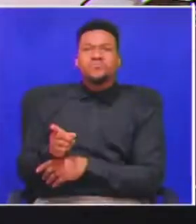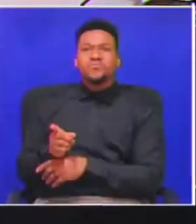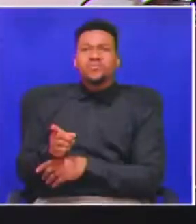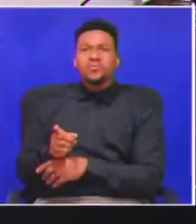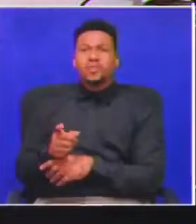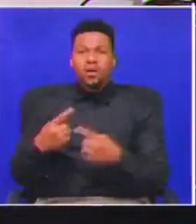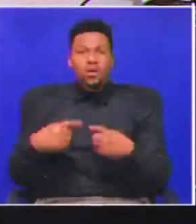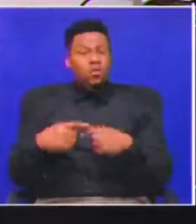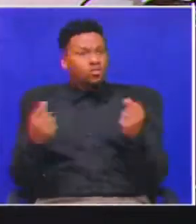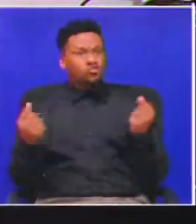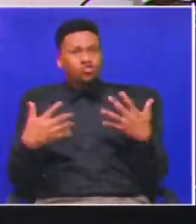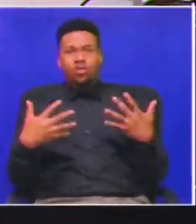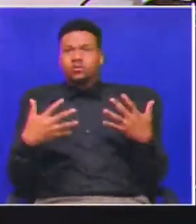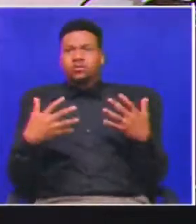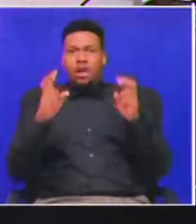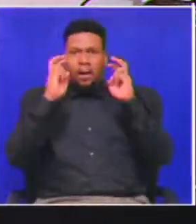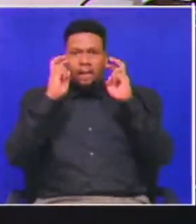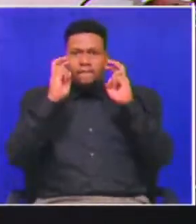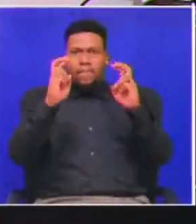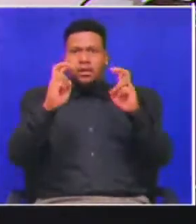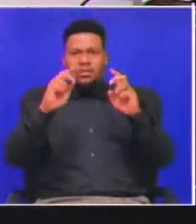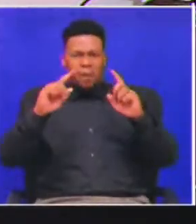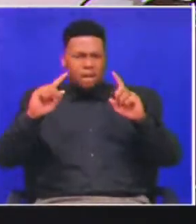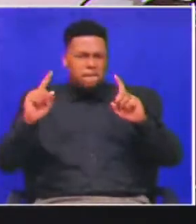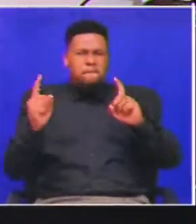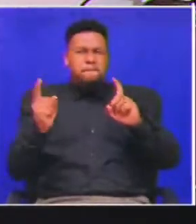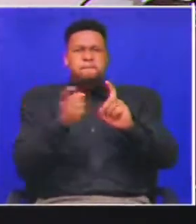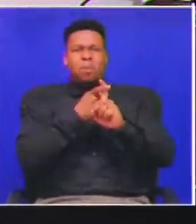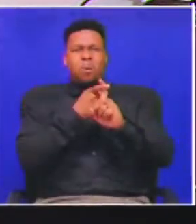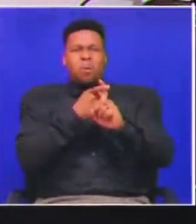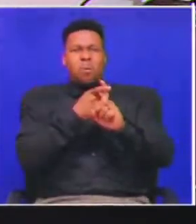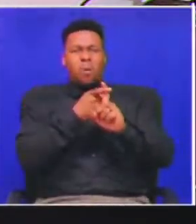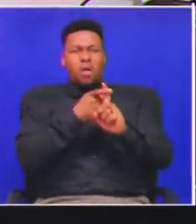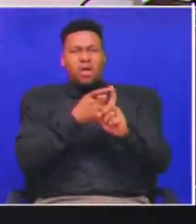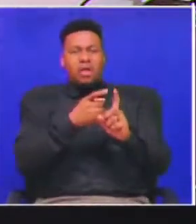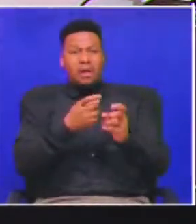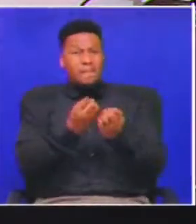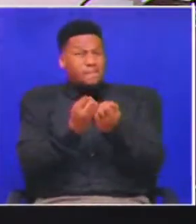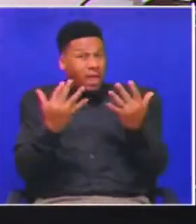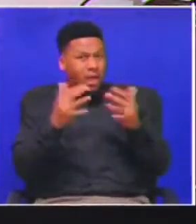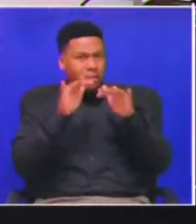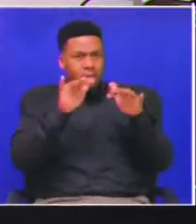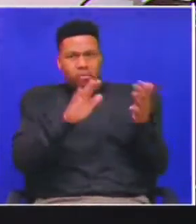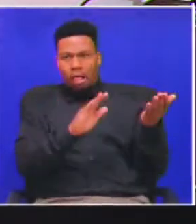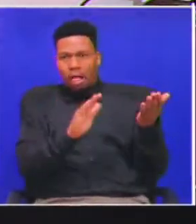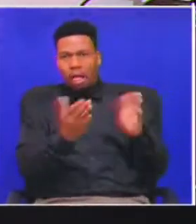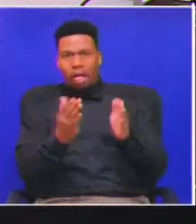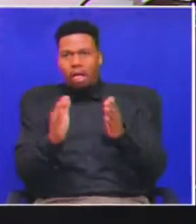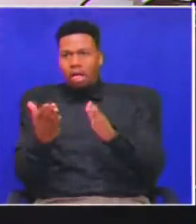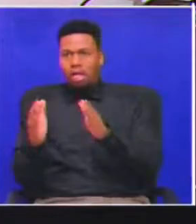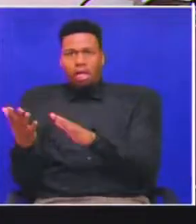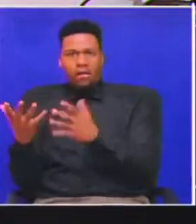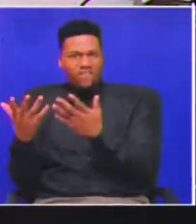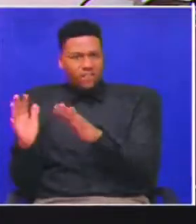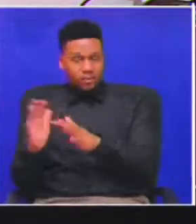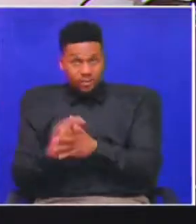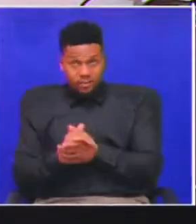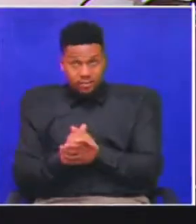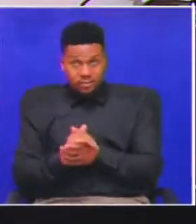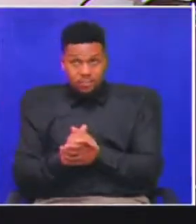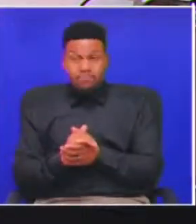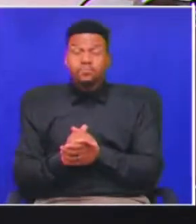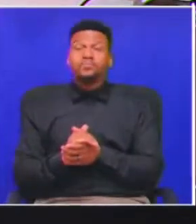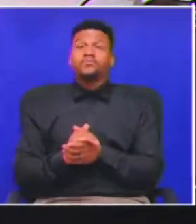which killed many people, people were seen to have hoarded a lot of medical